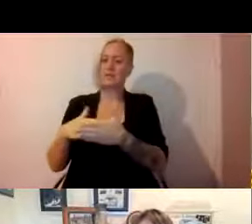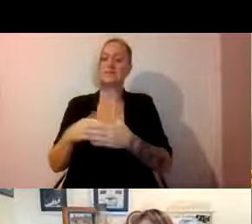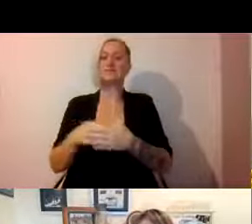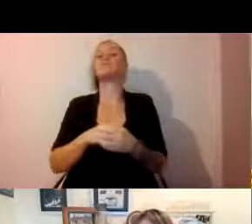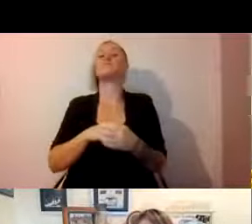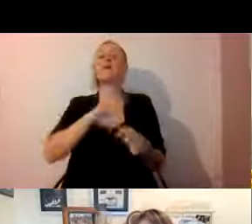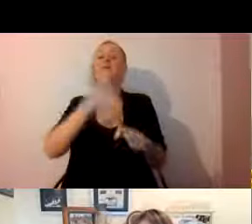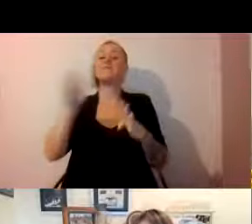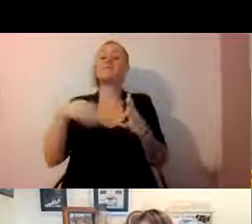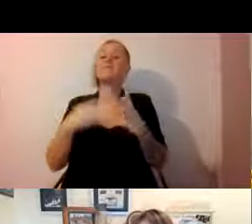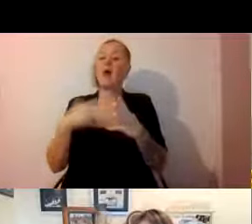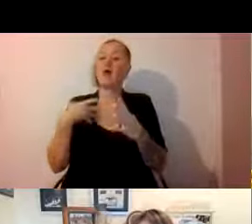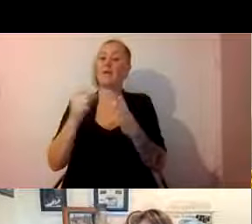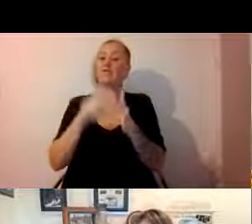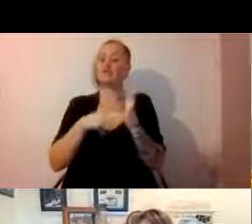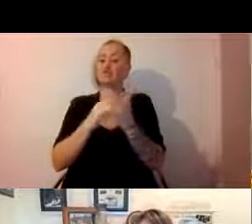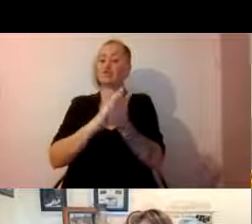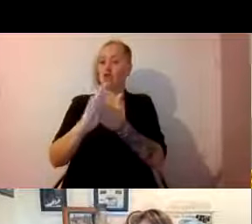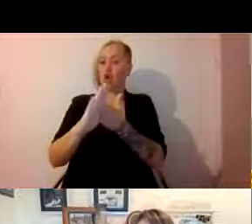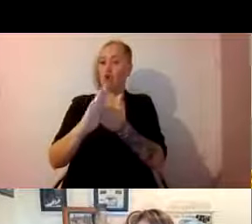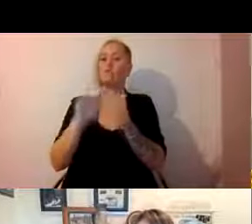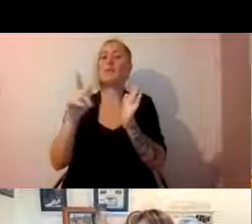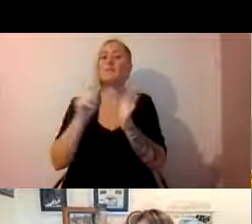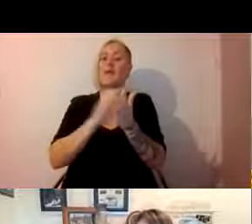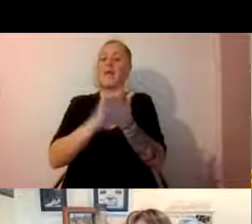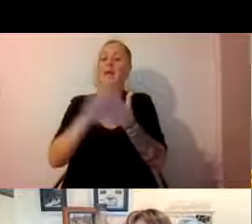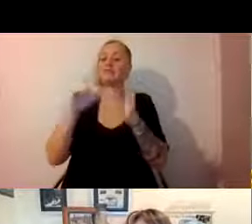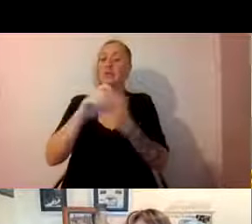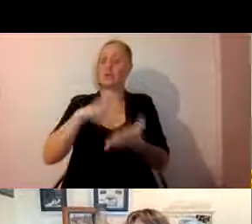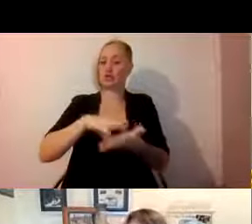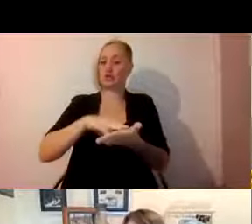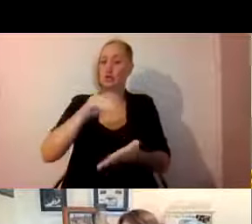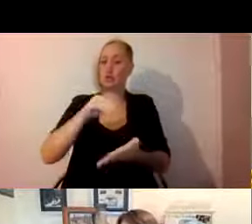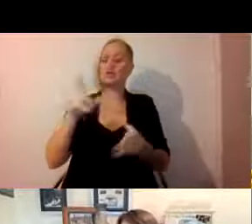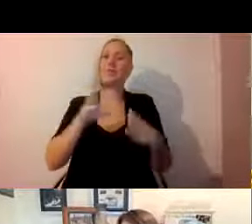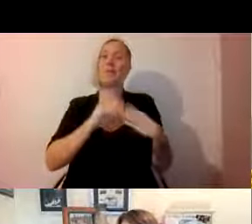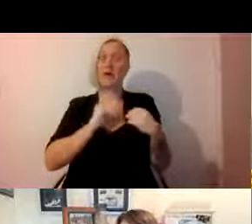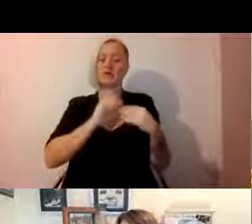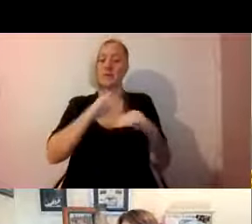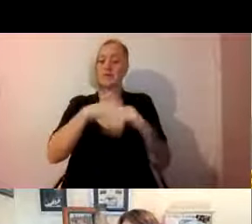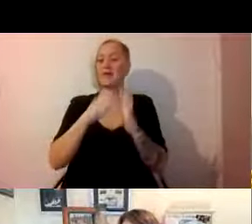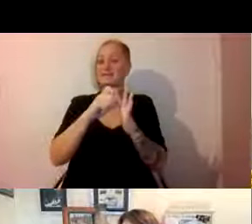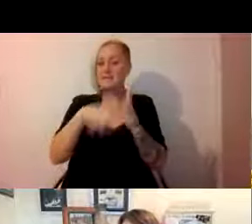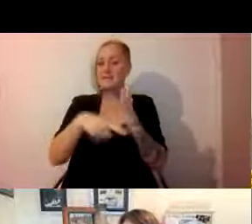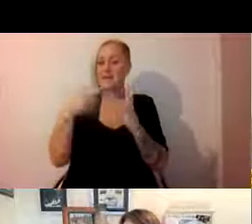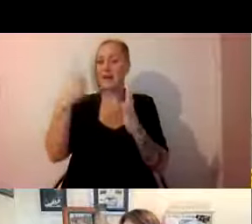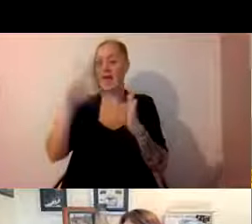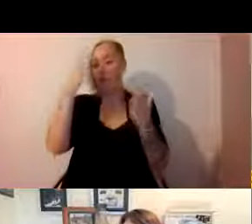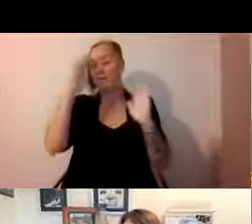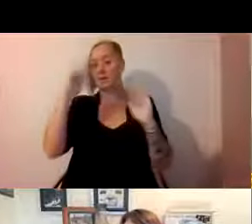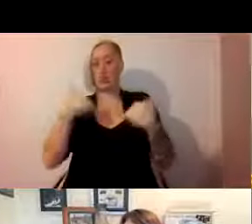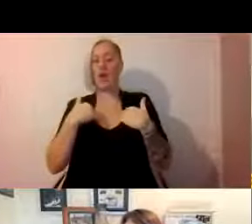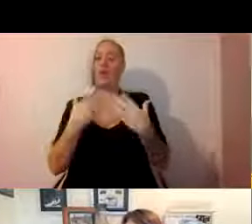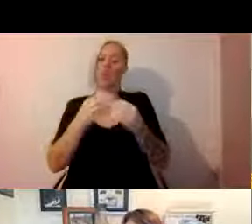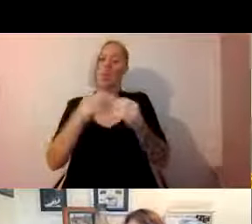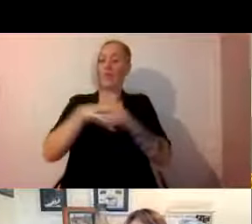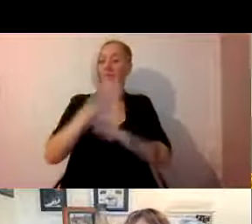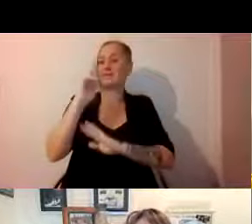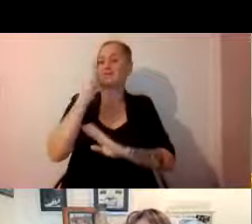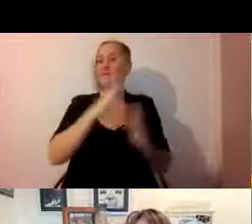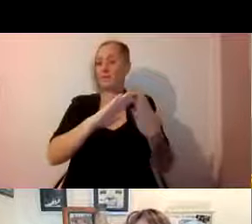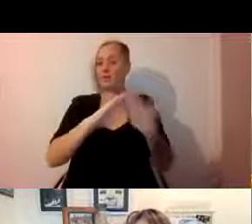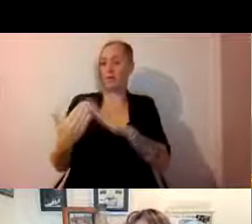Josh, who is a PhD student who is passionate about disability and mental health within the deaf community.